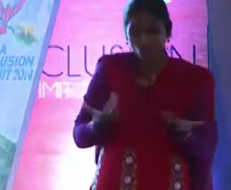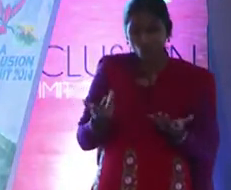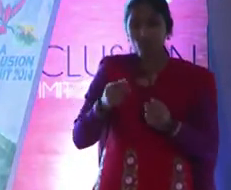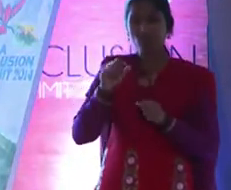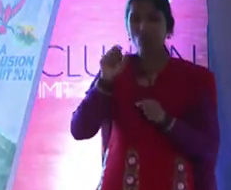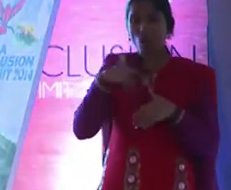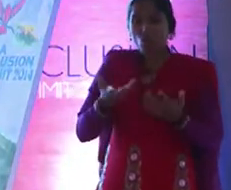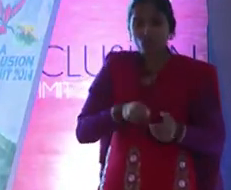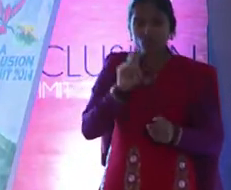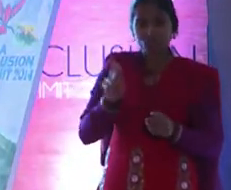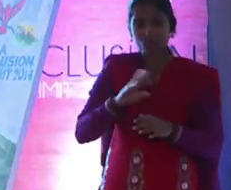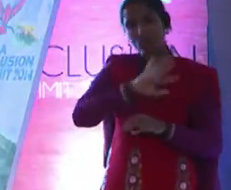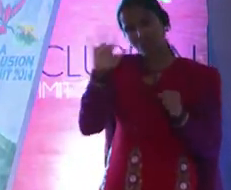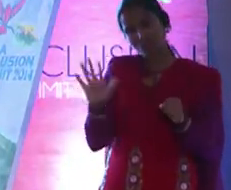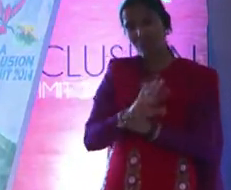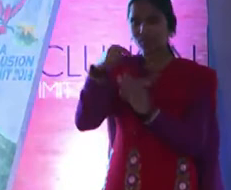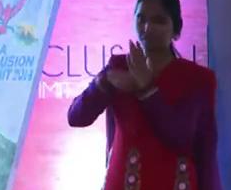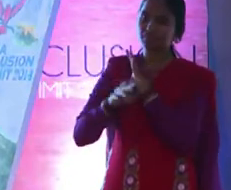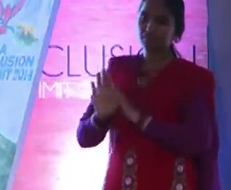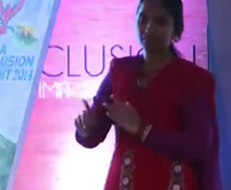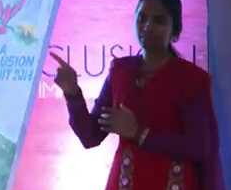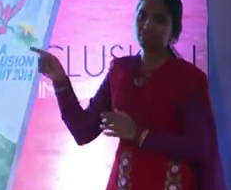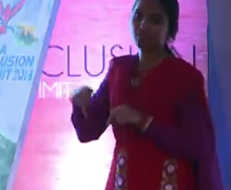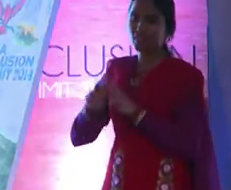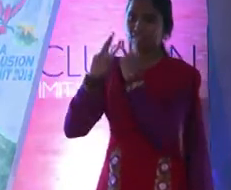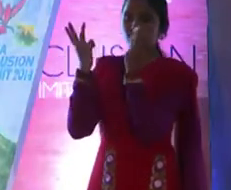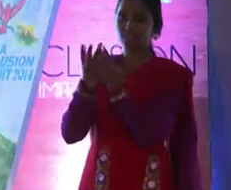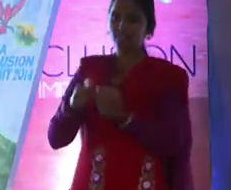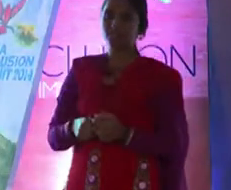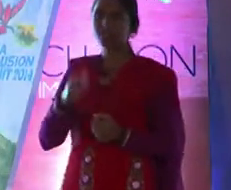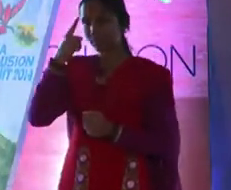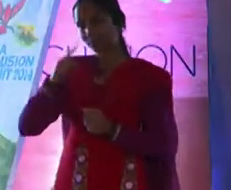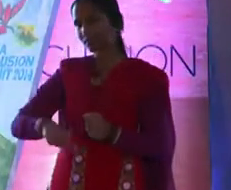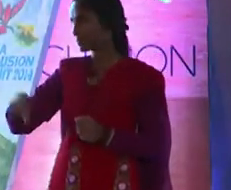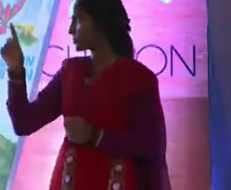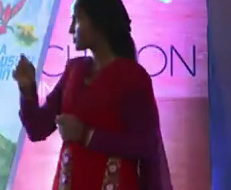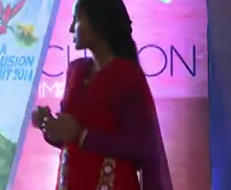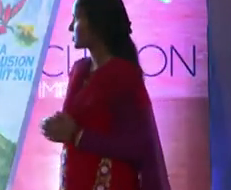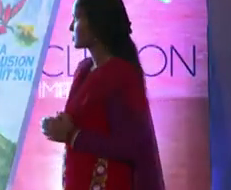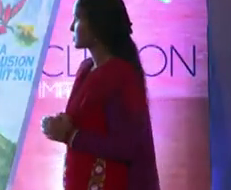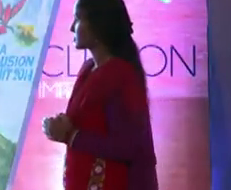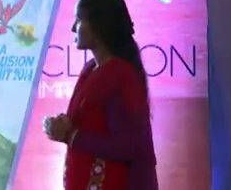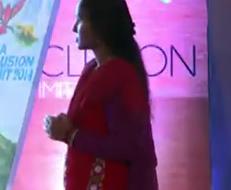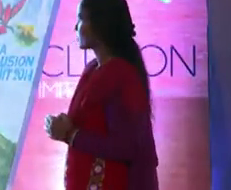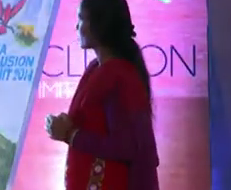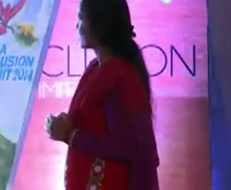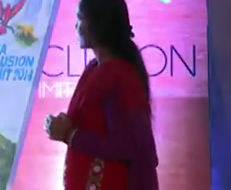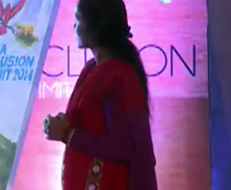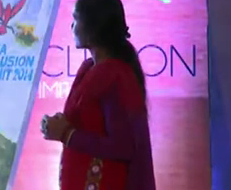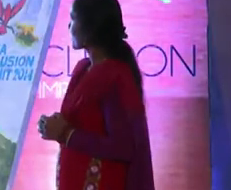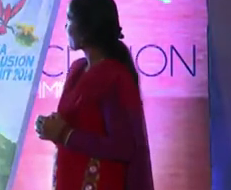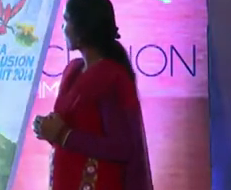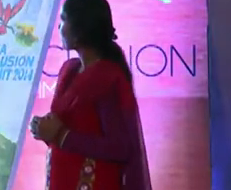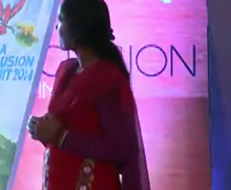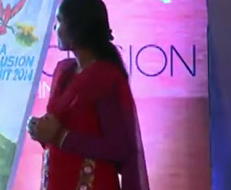the aids and assistive devices which are going to be developed in the country. So with this, I would like to say that, well,